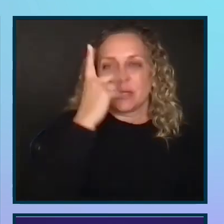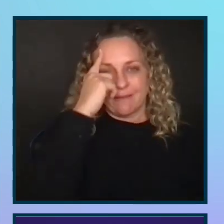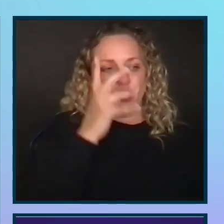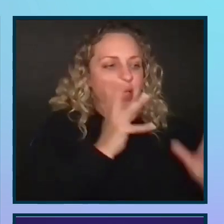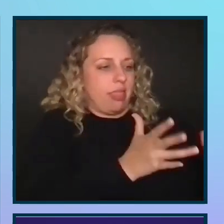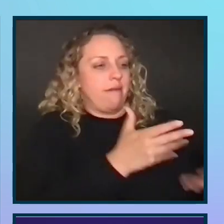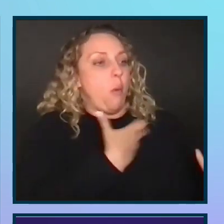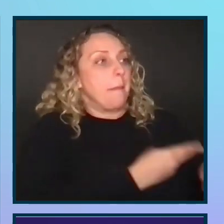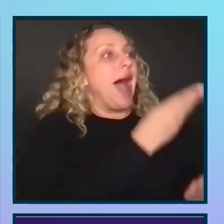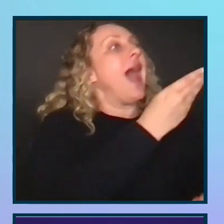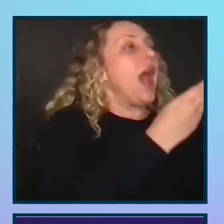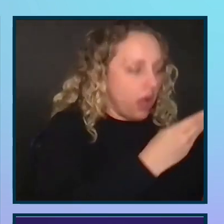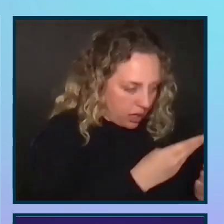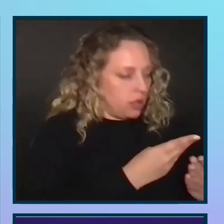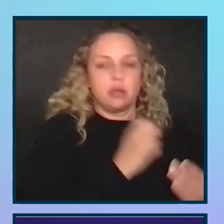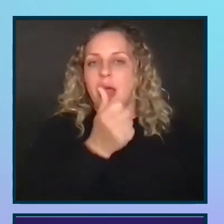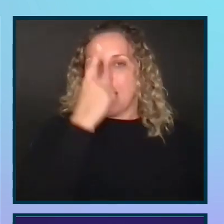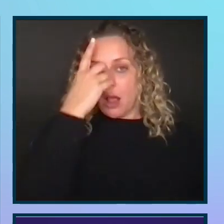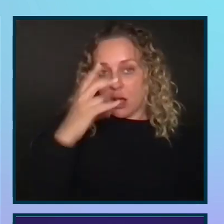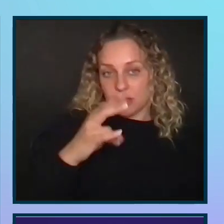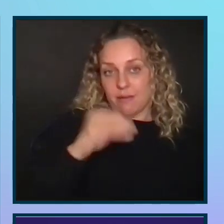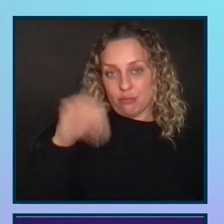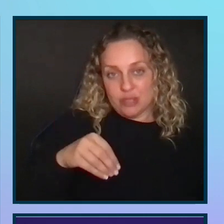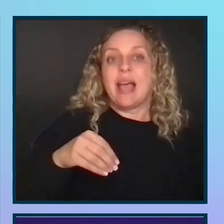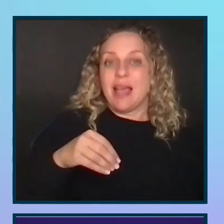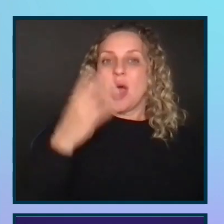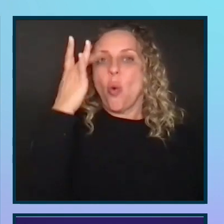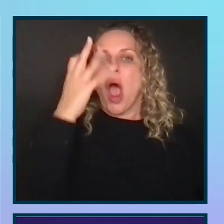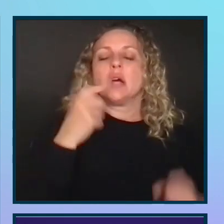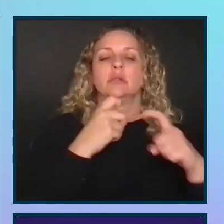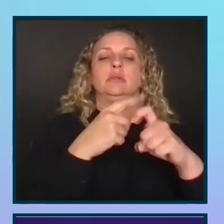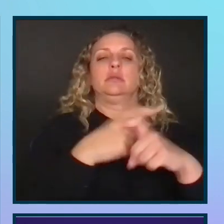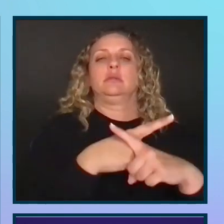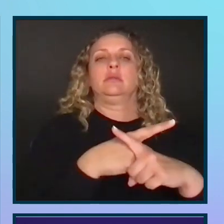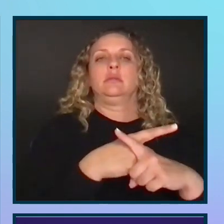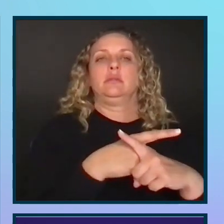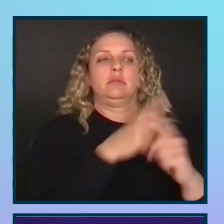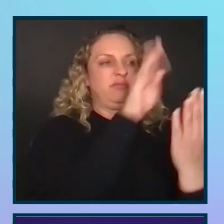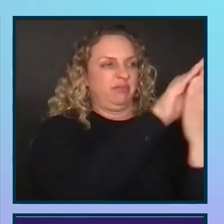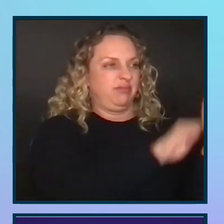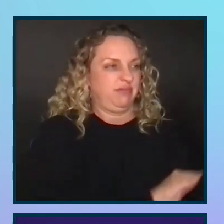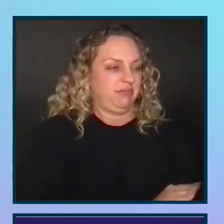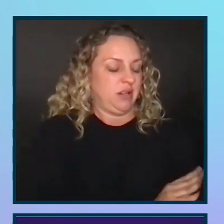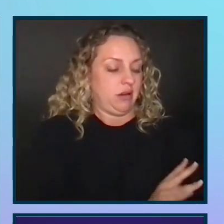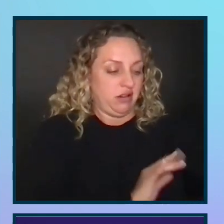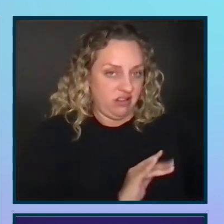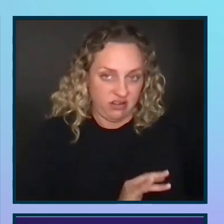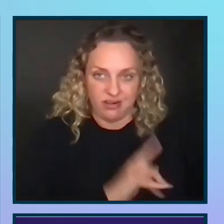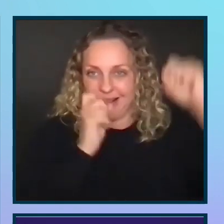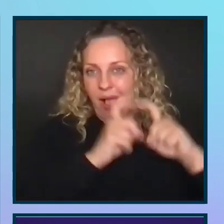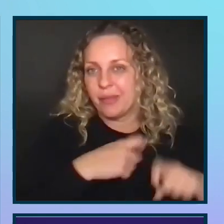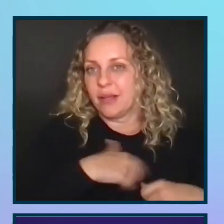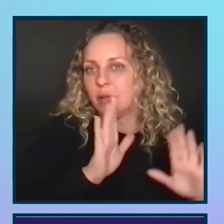abandonment, they found that 17% of cart abandonment was just due to bad forms, too long, complicated stuff.